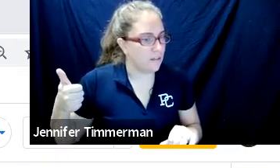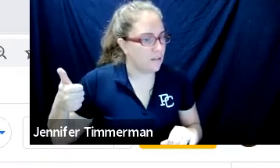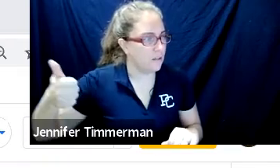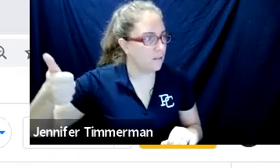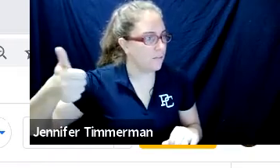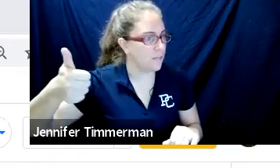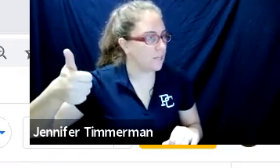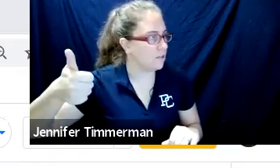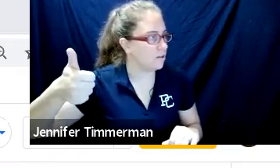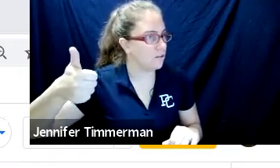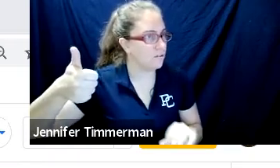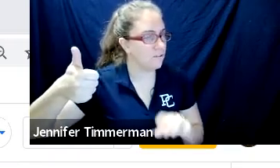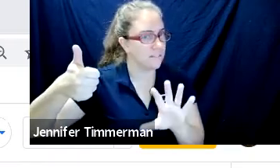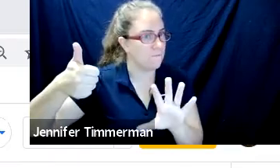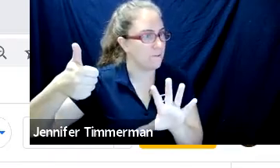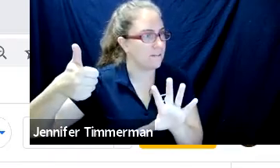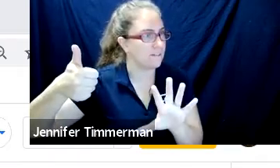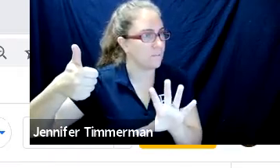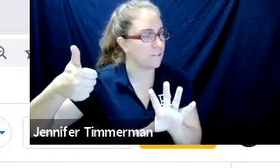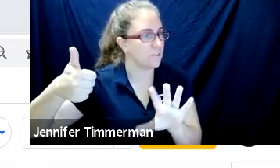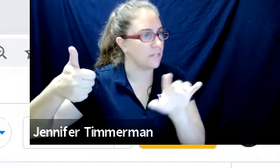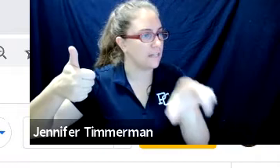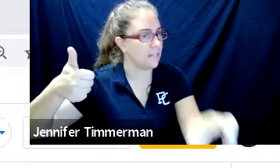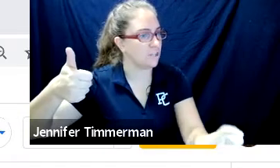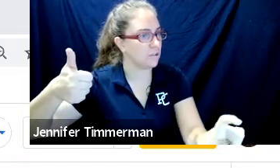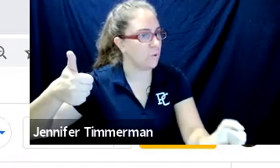see the same phrase that's on my